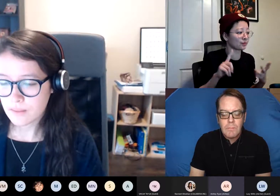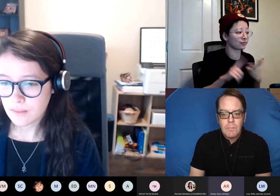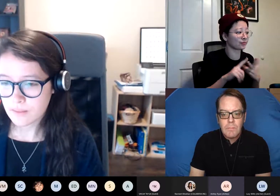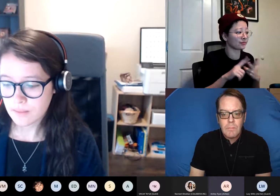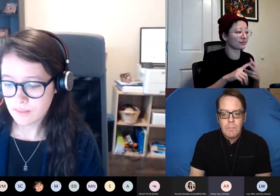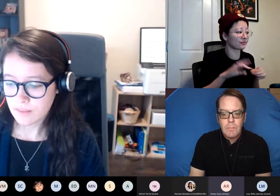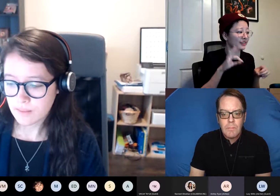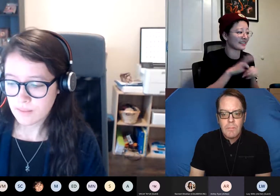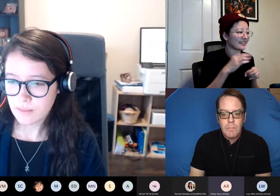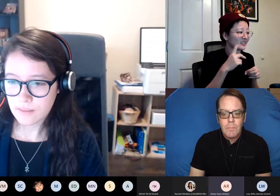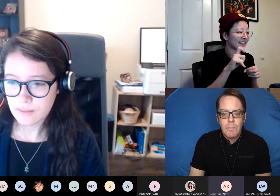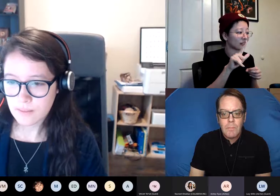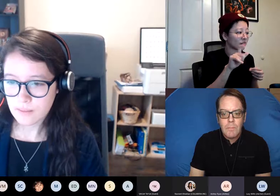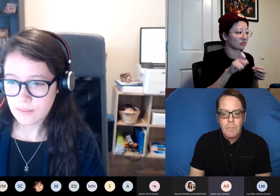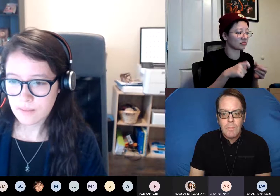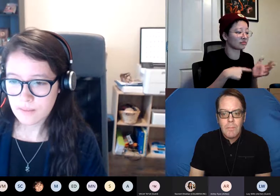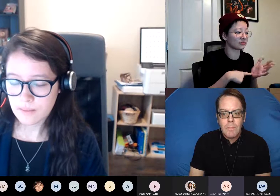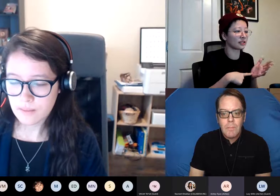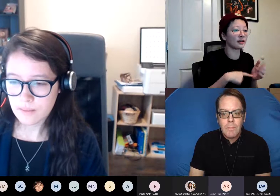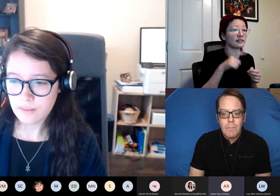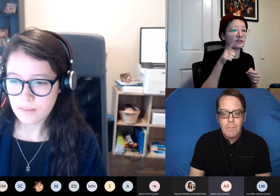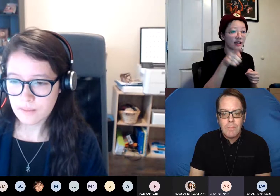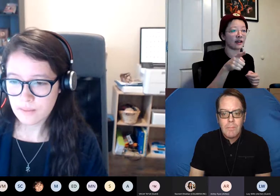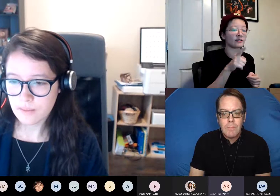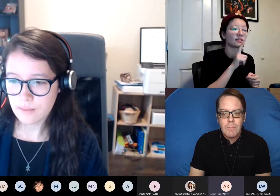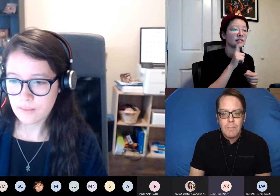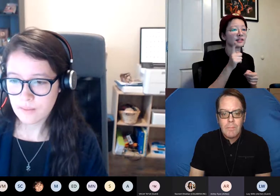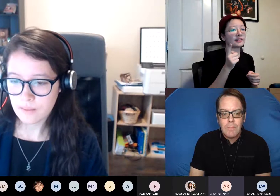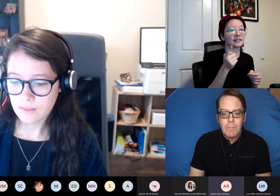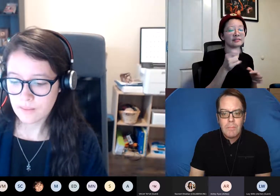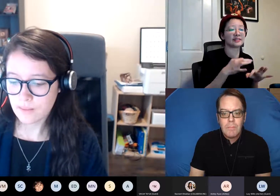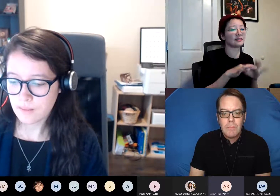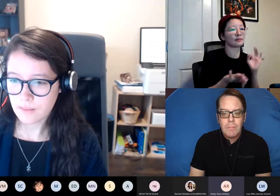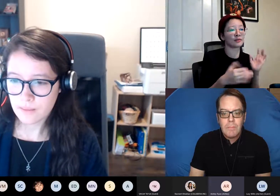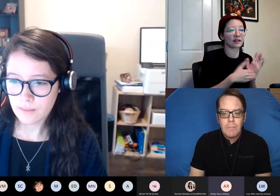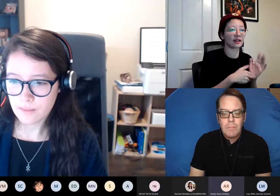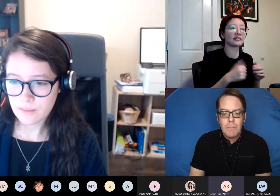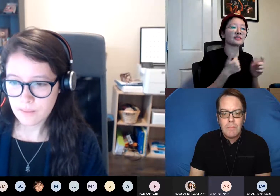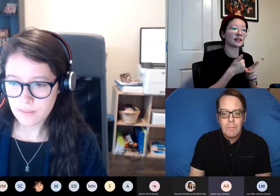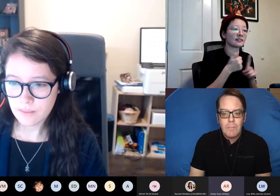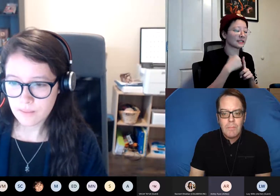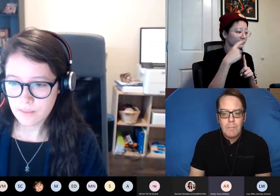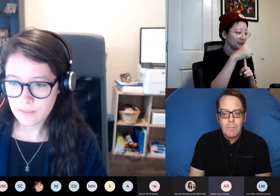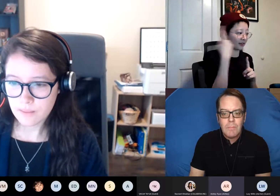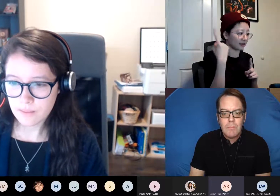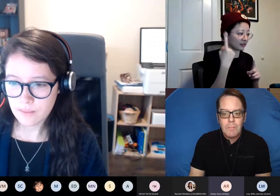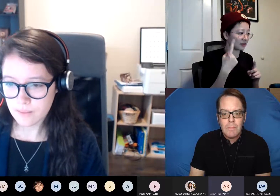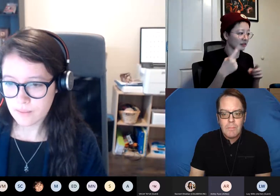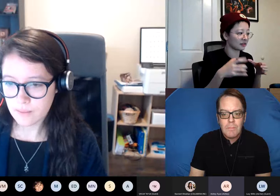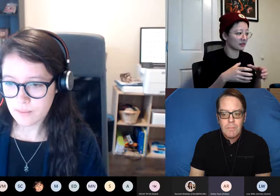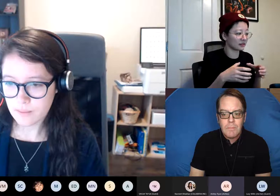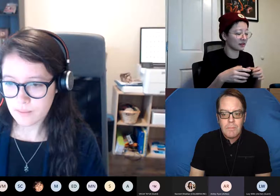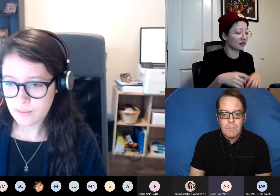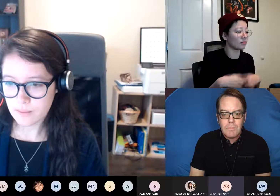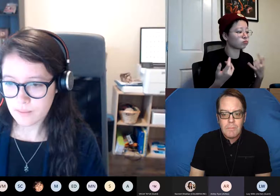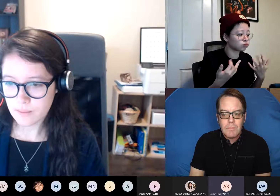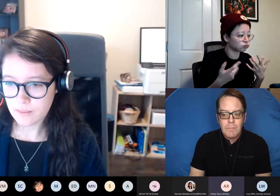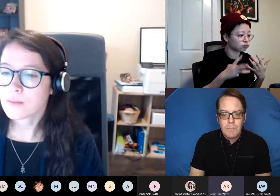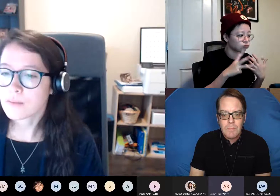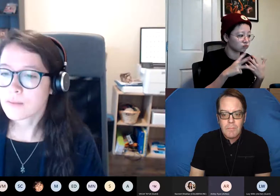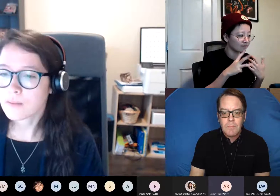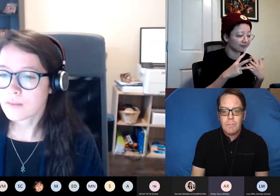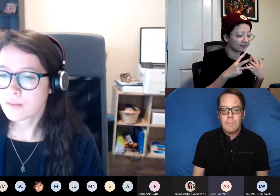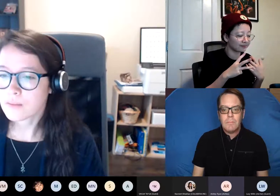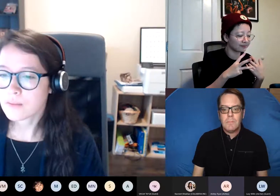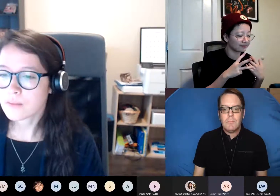little bit more easier. A second example I wanted to share with you is this specific tea kettle. Again, a very simple design.